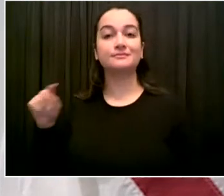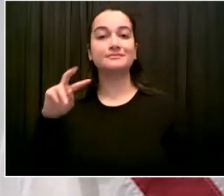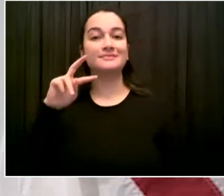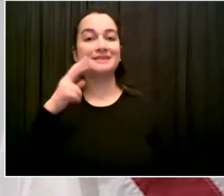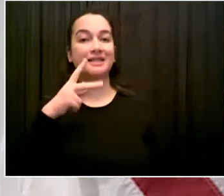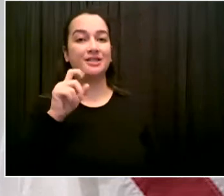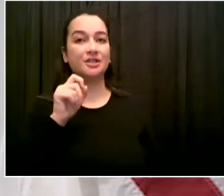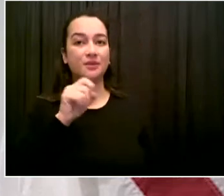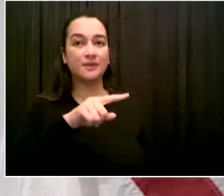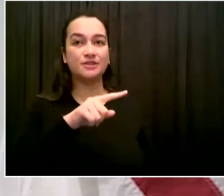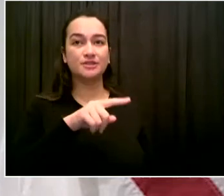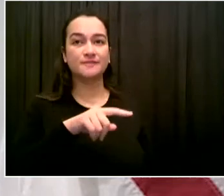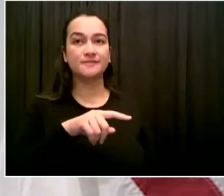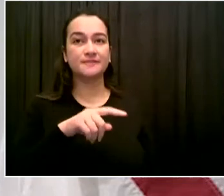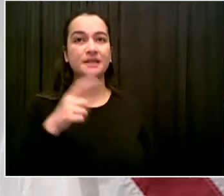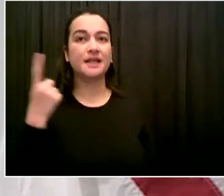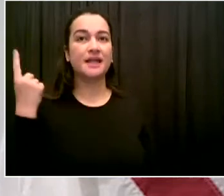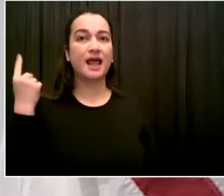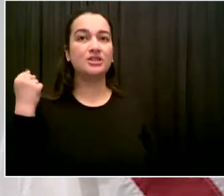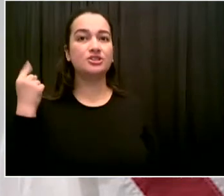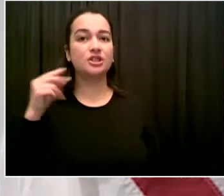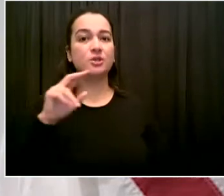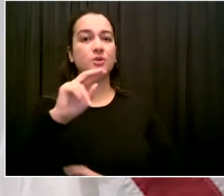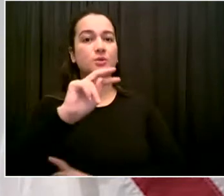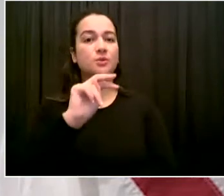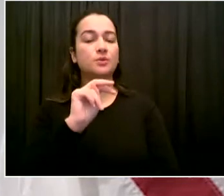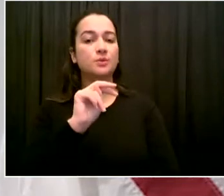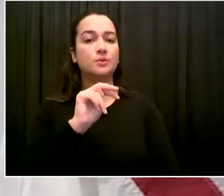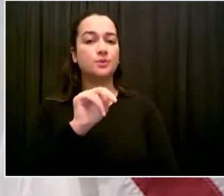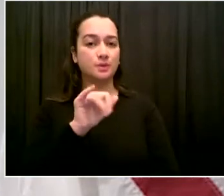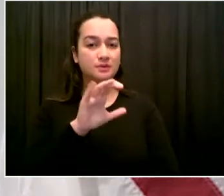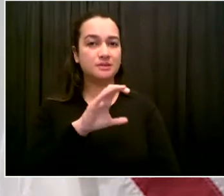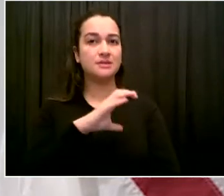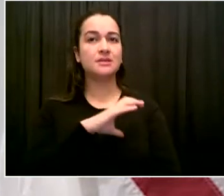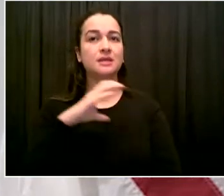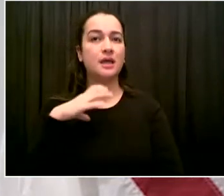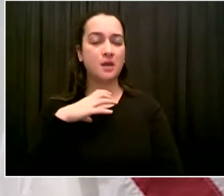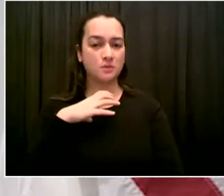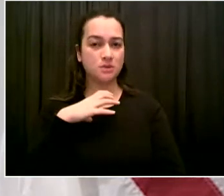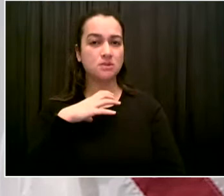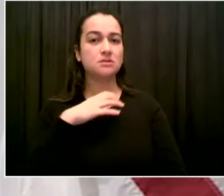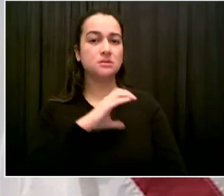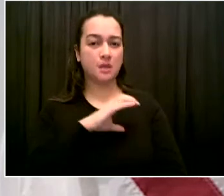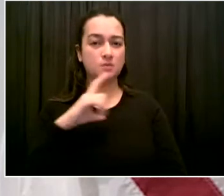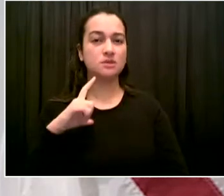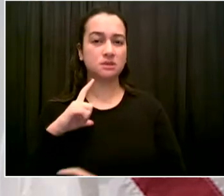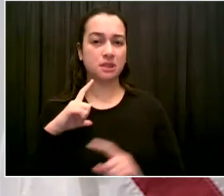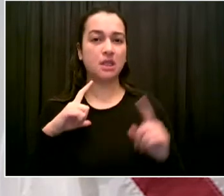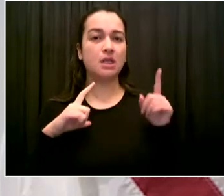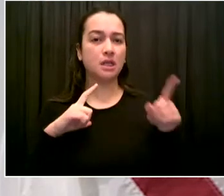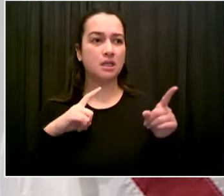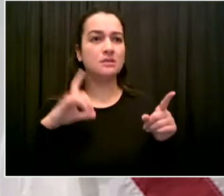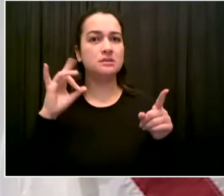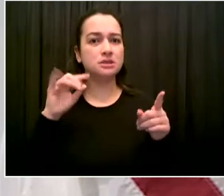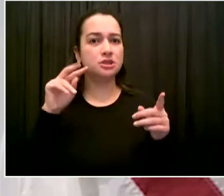you oversaw cuts to the NYPD's overtime by several $100 million. When reporters pointed out that the NYPD